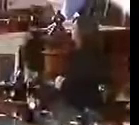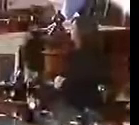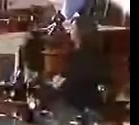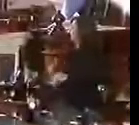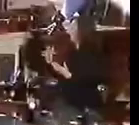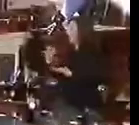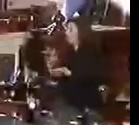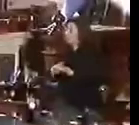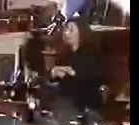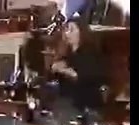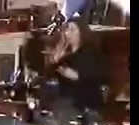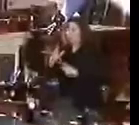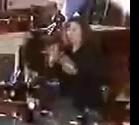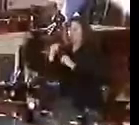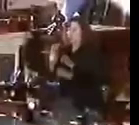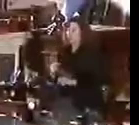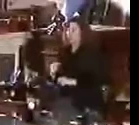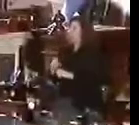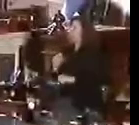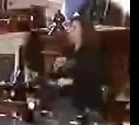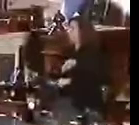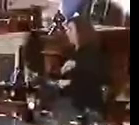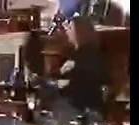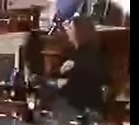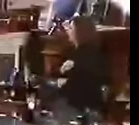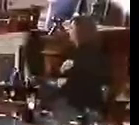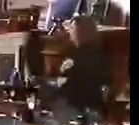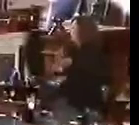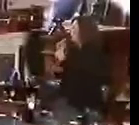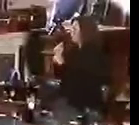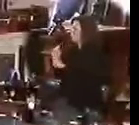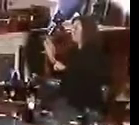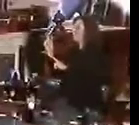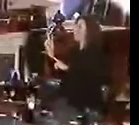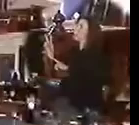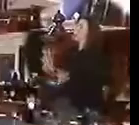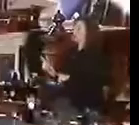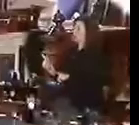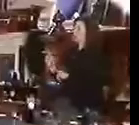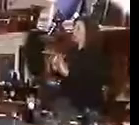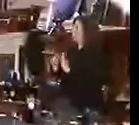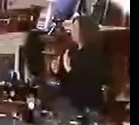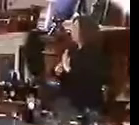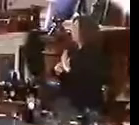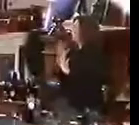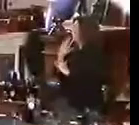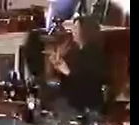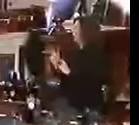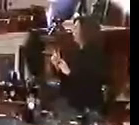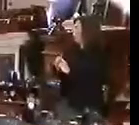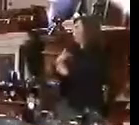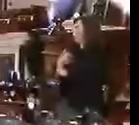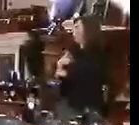A lot of talk about tradition in the Senate, and the tradition of the two-thirds rule, which is a part of the rules that Dean Whitmire wants us to